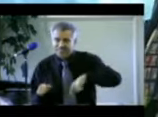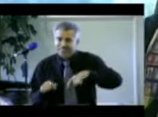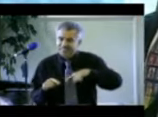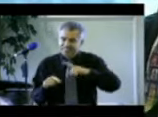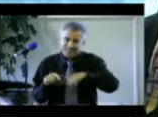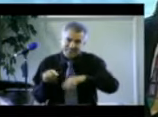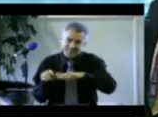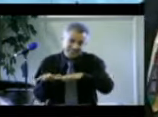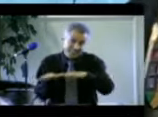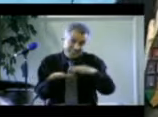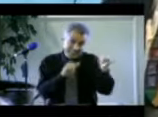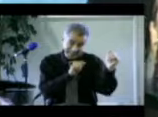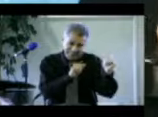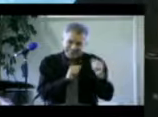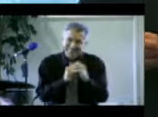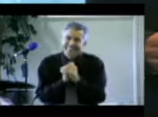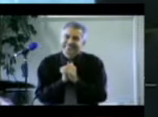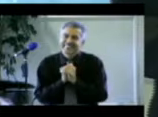away.